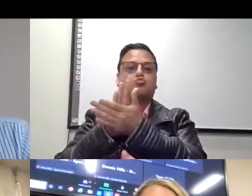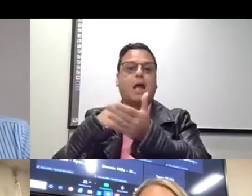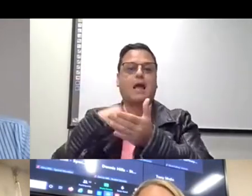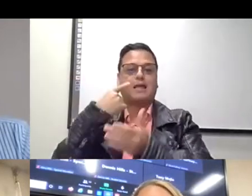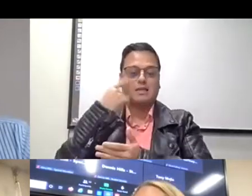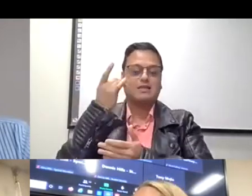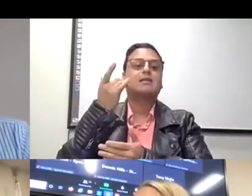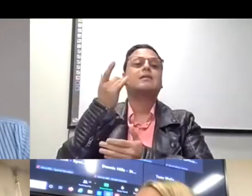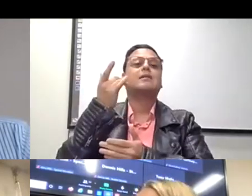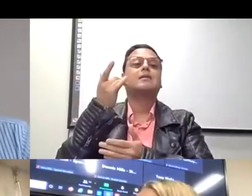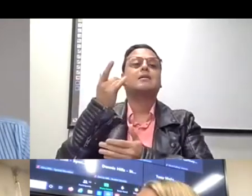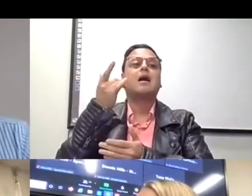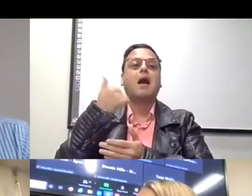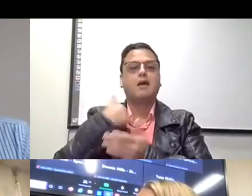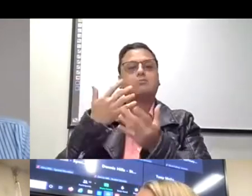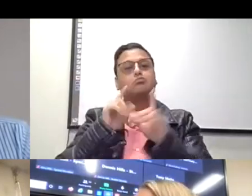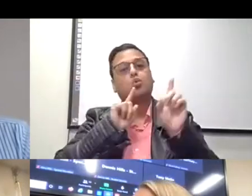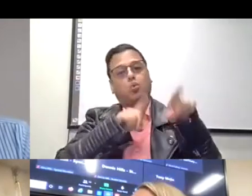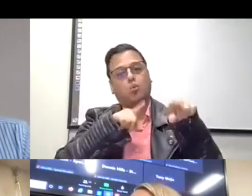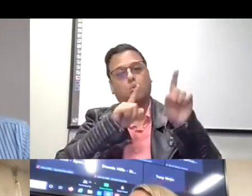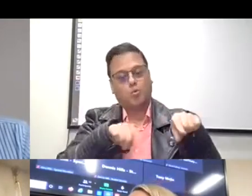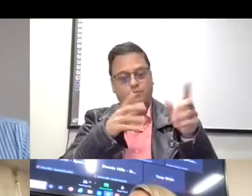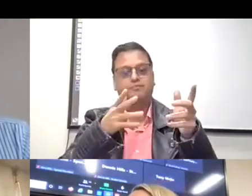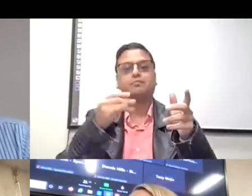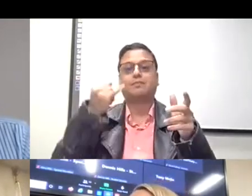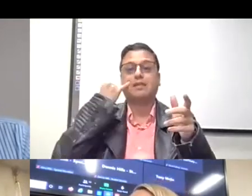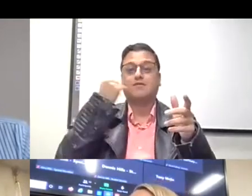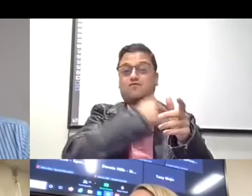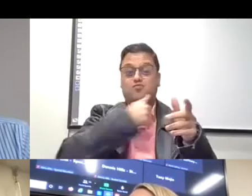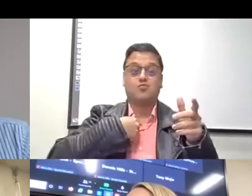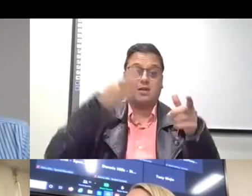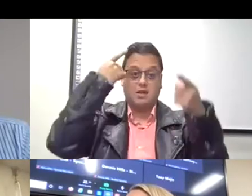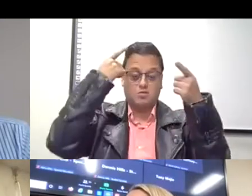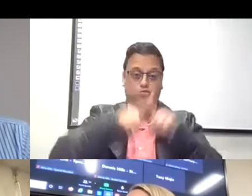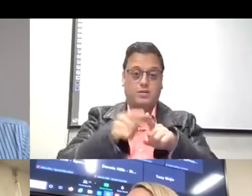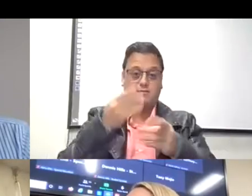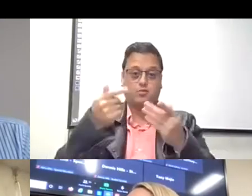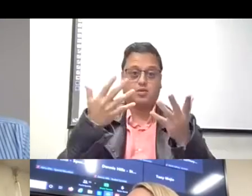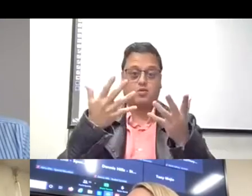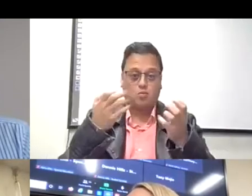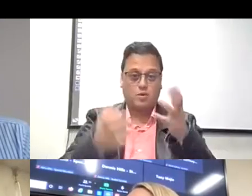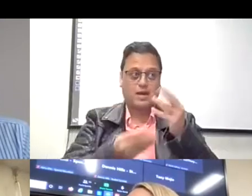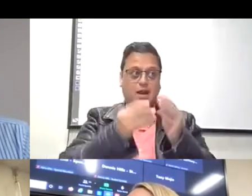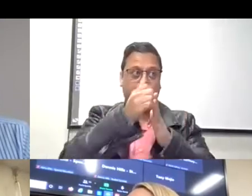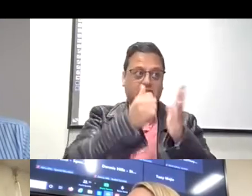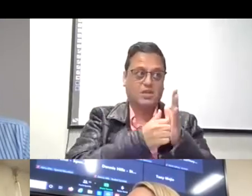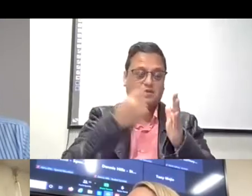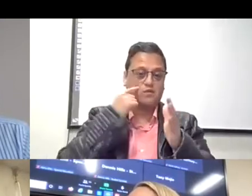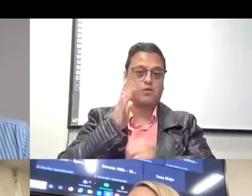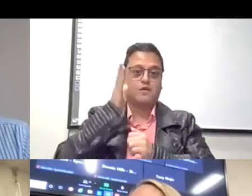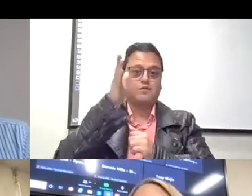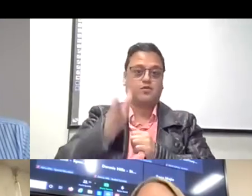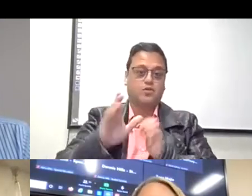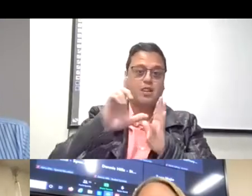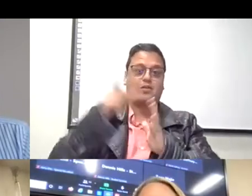I was definitely going to attend, and if this is something where we all agree, we might want to agendize this at a future later date